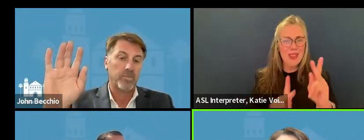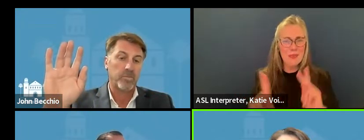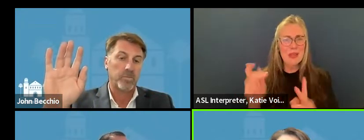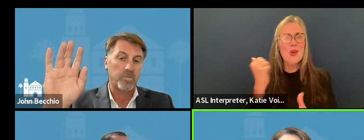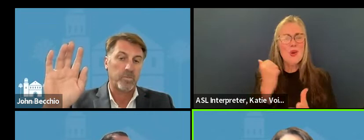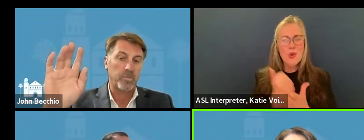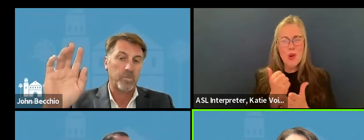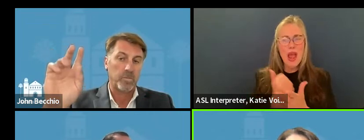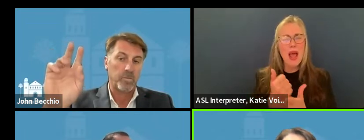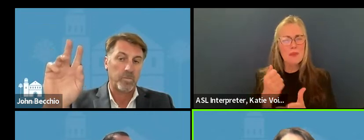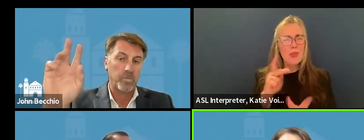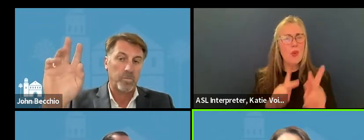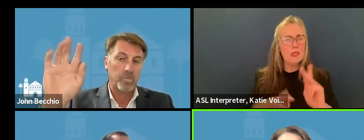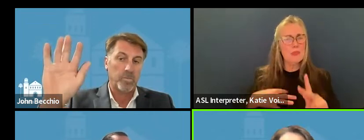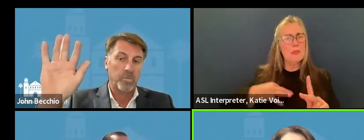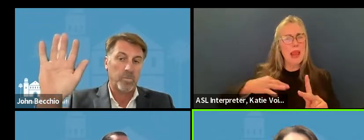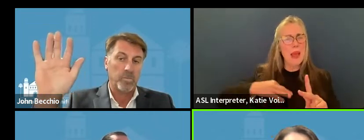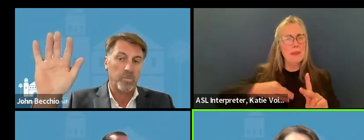to help out.